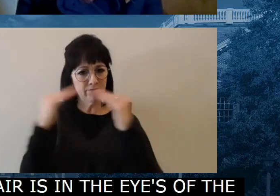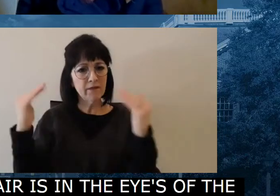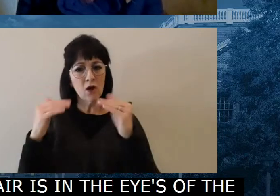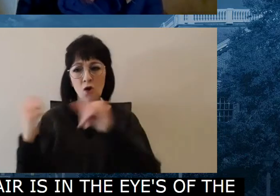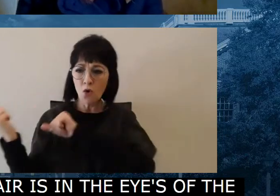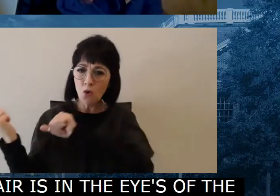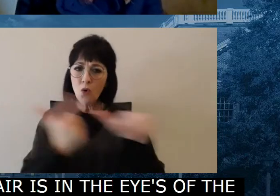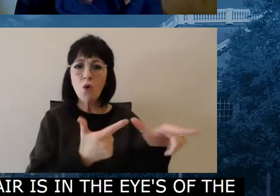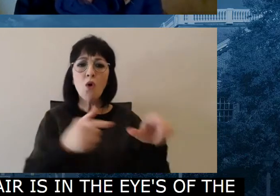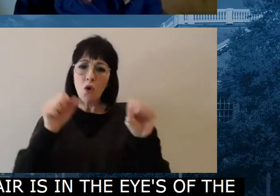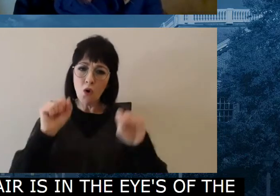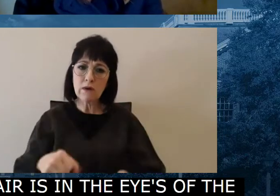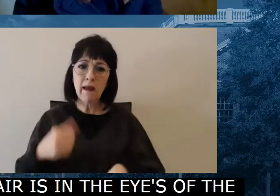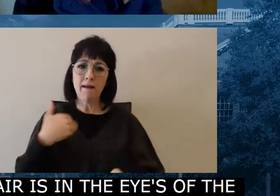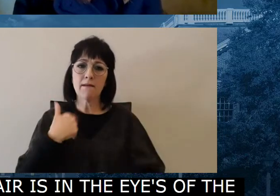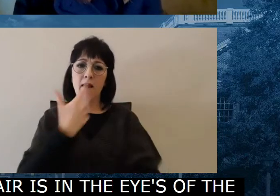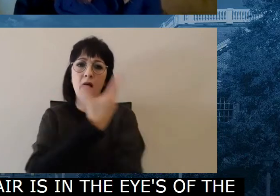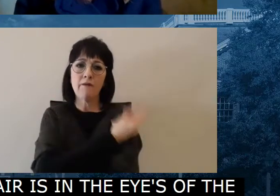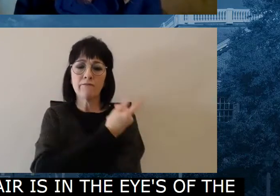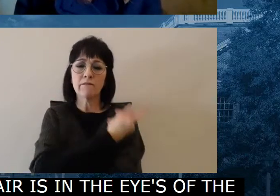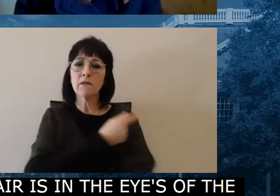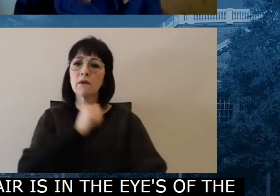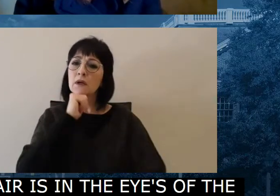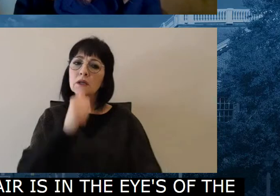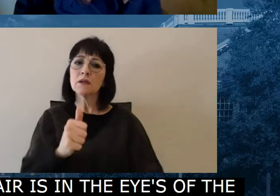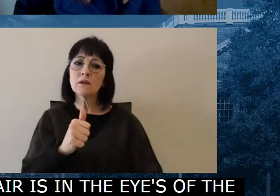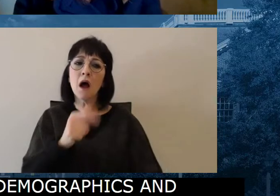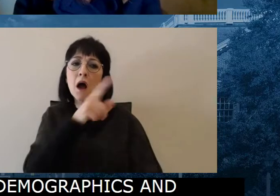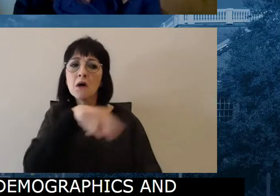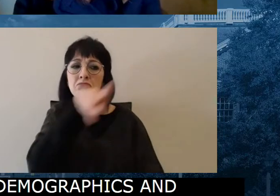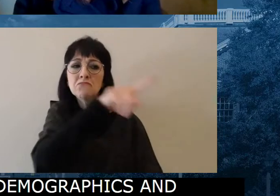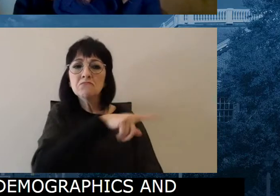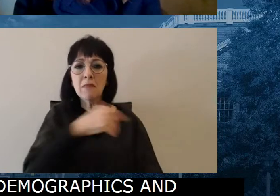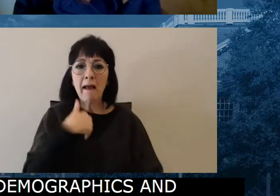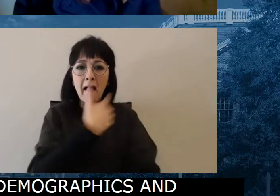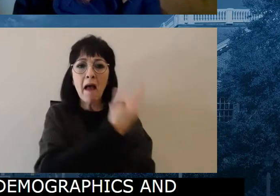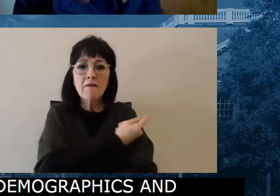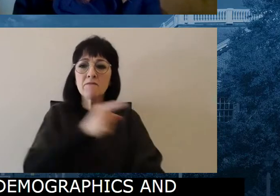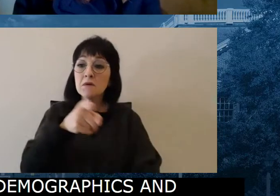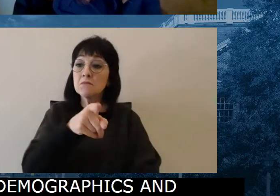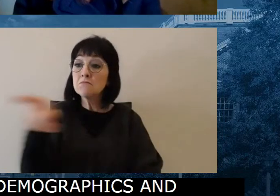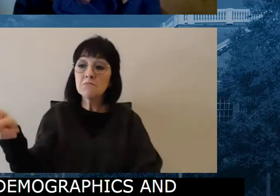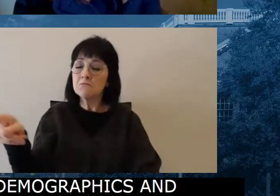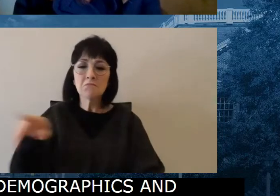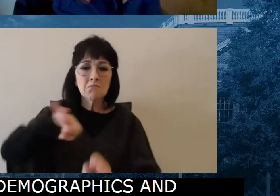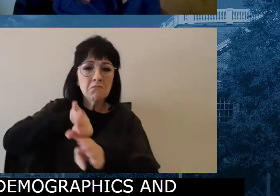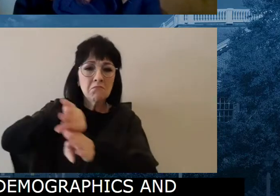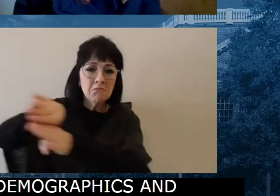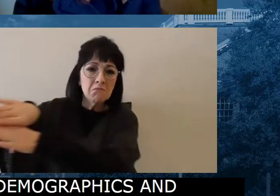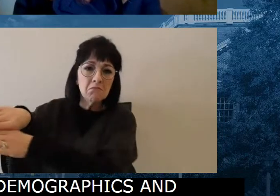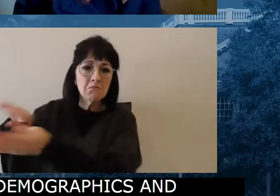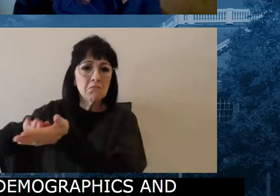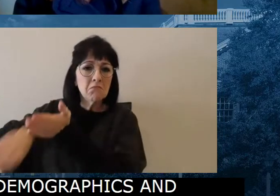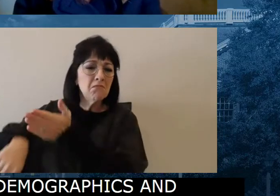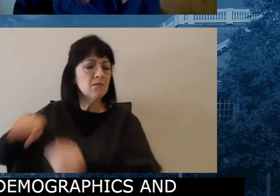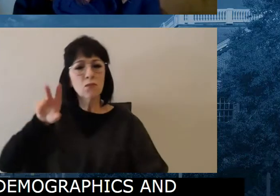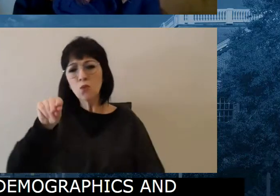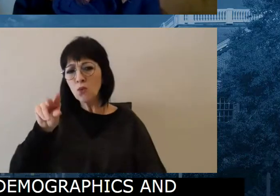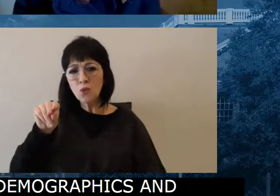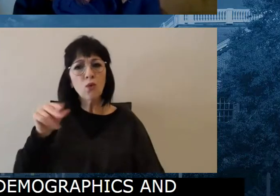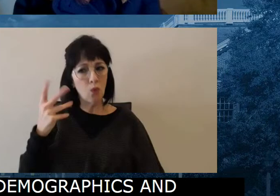to all these life-saving vaccines and make those decisions. I think one of our challenges